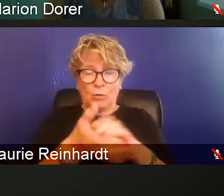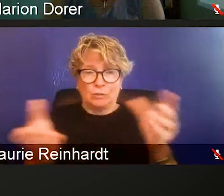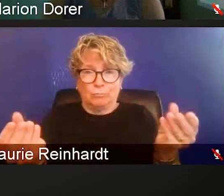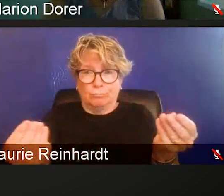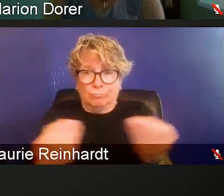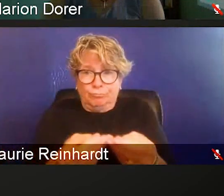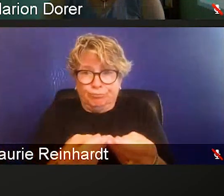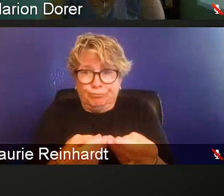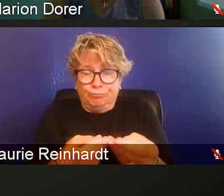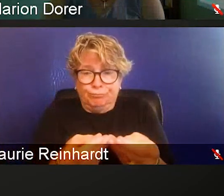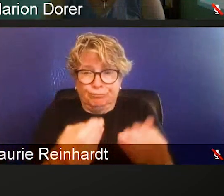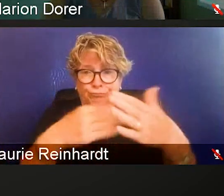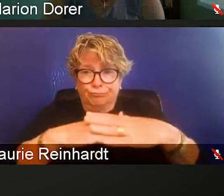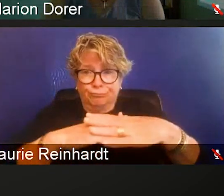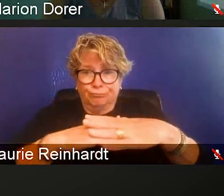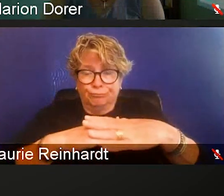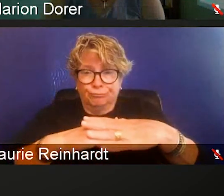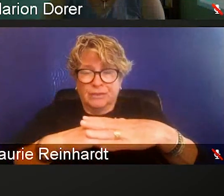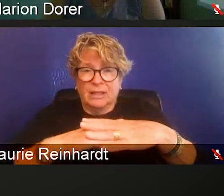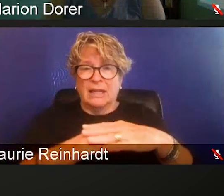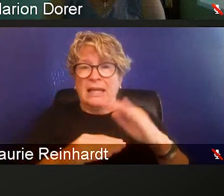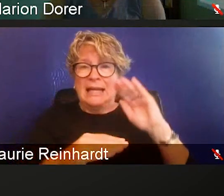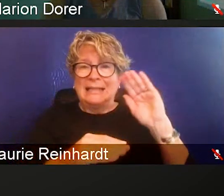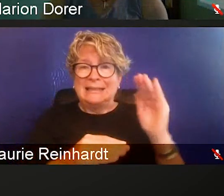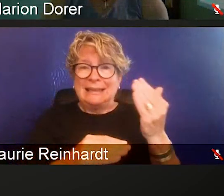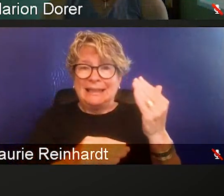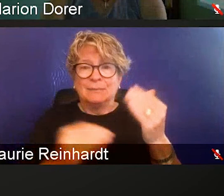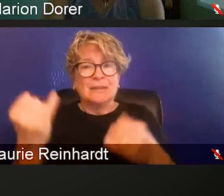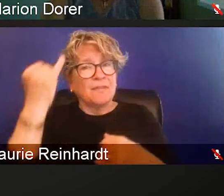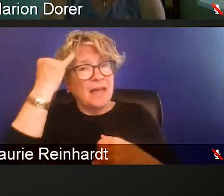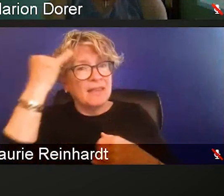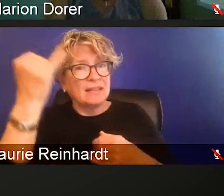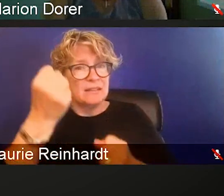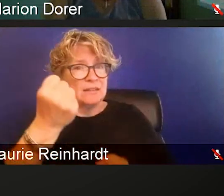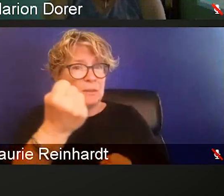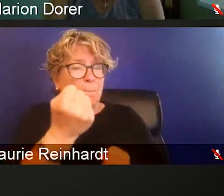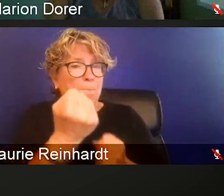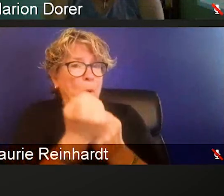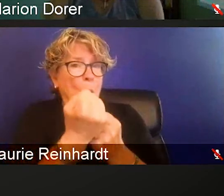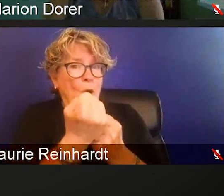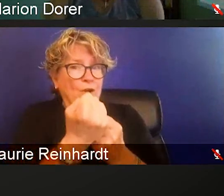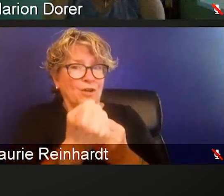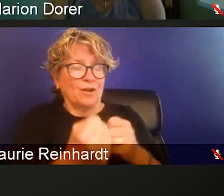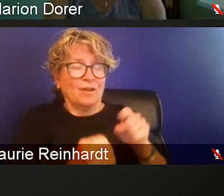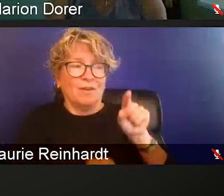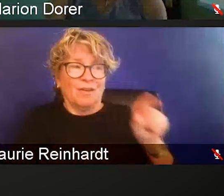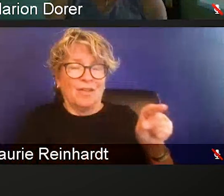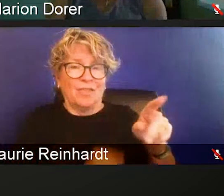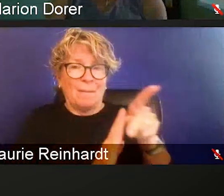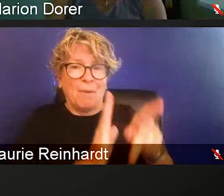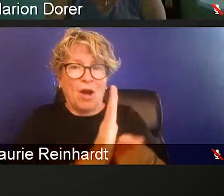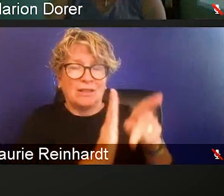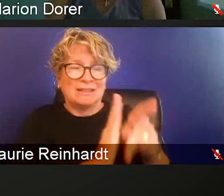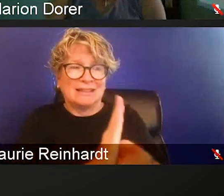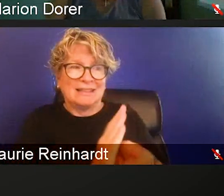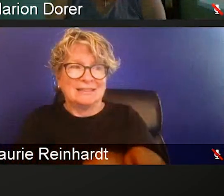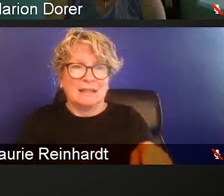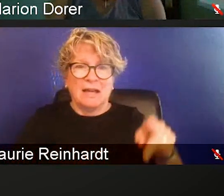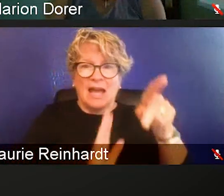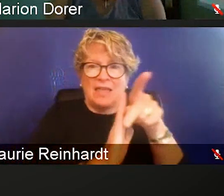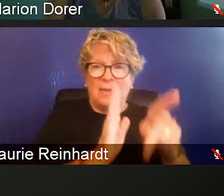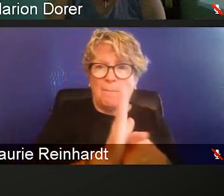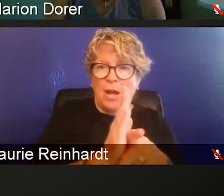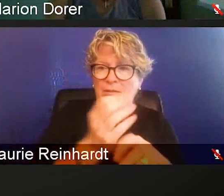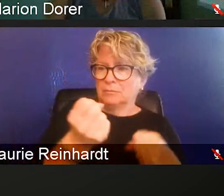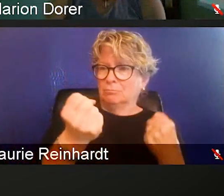like the ideas support and affirm the policies, and then the policies support and affirm the ideas.